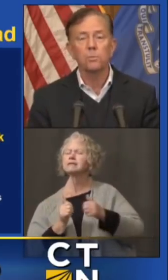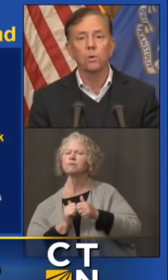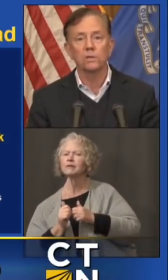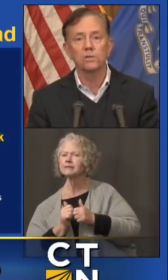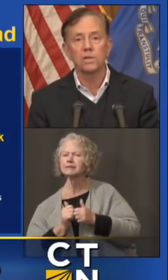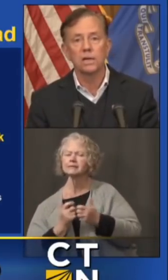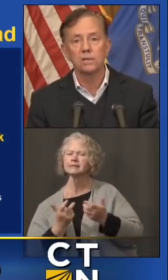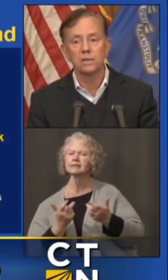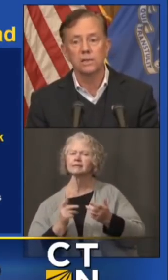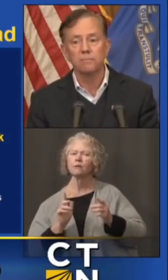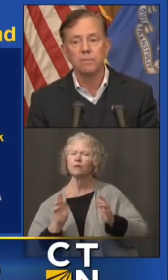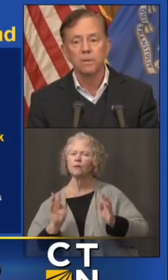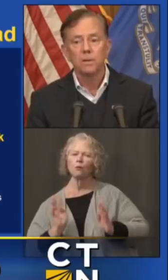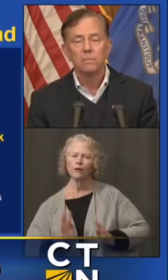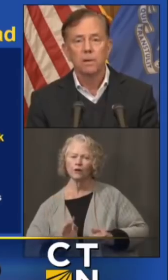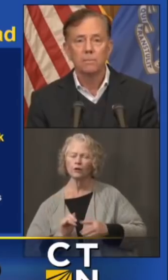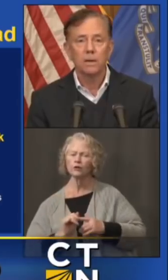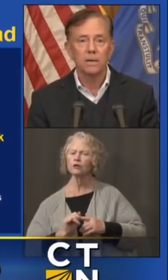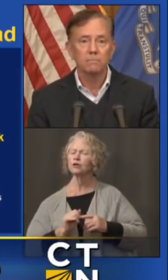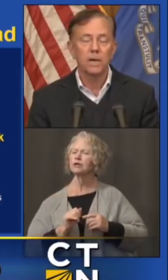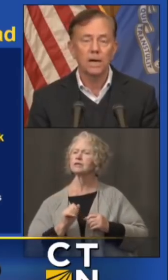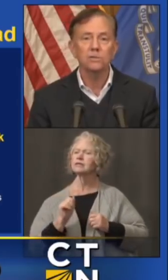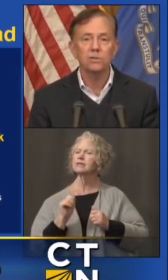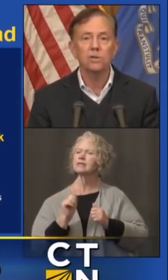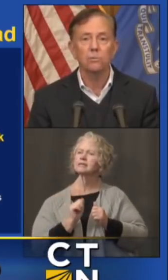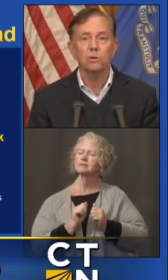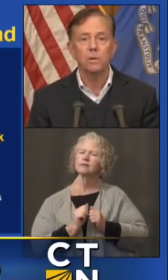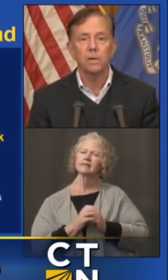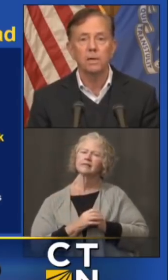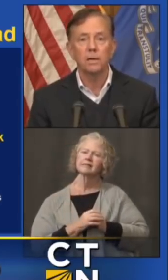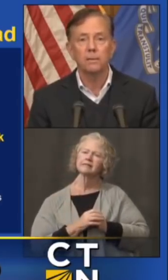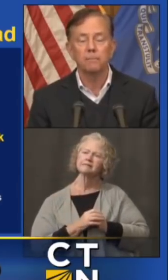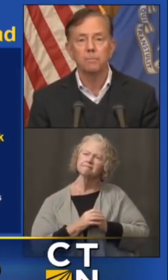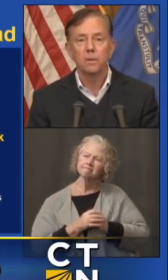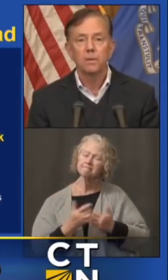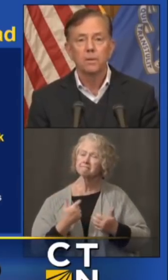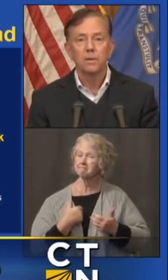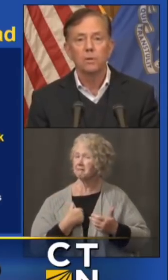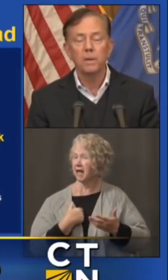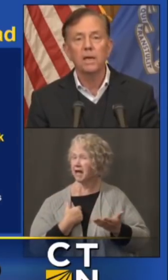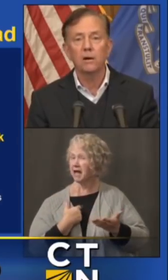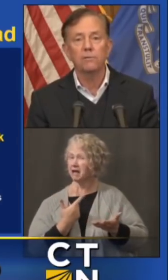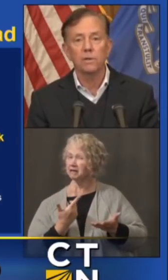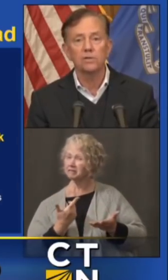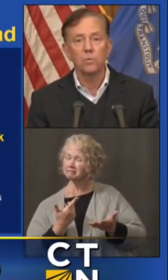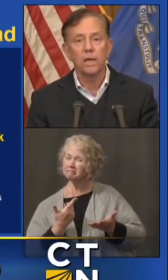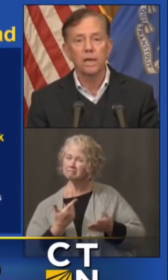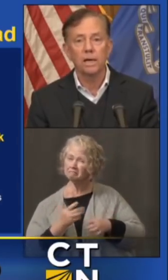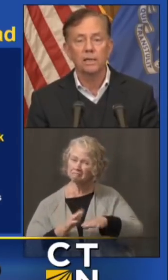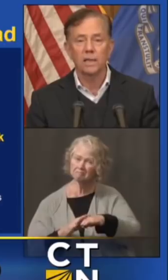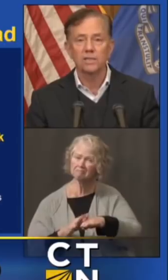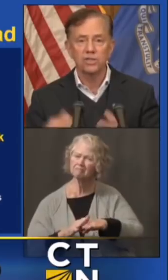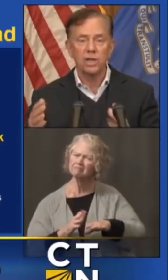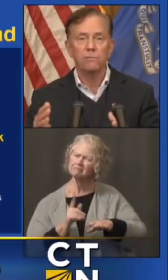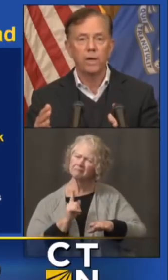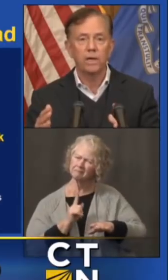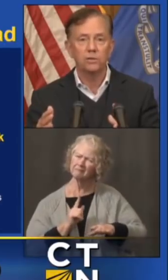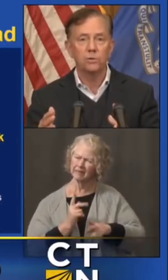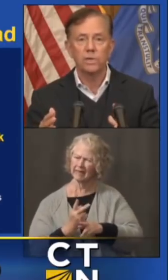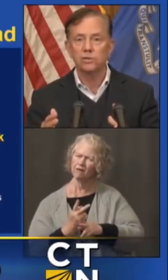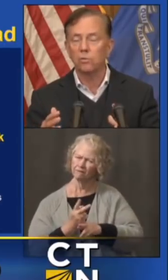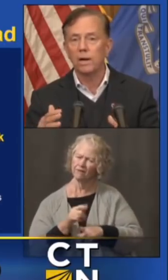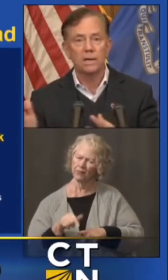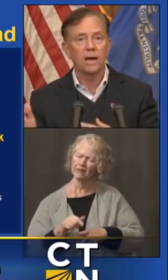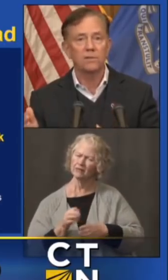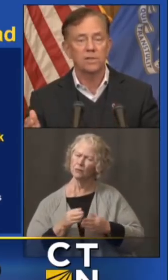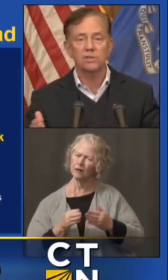winter sports. And my guidance to you would be, be careful this weekend. Let's see if we can